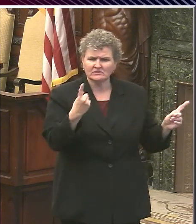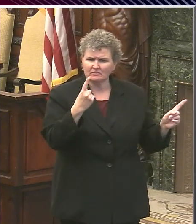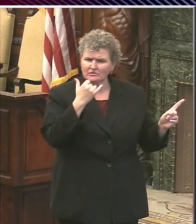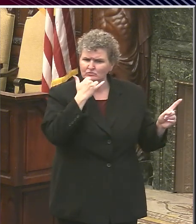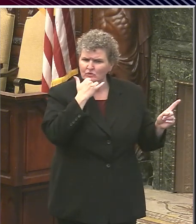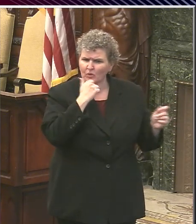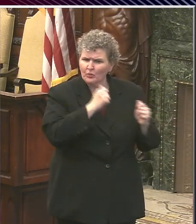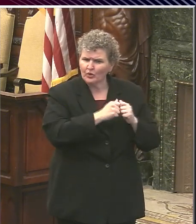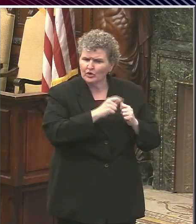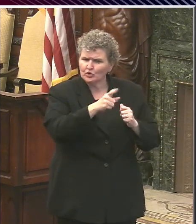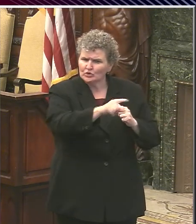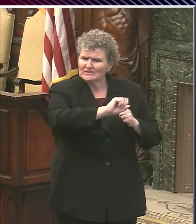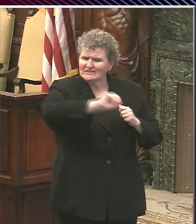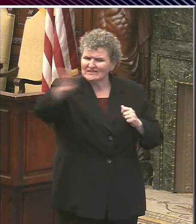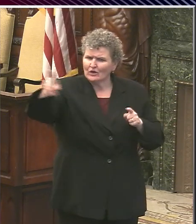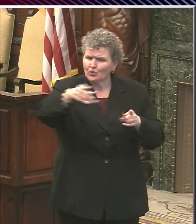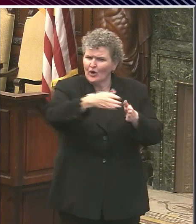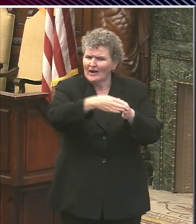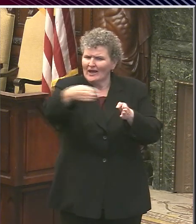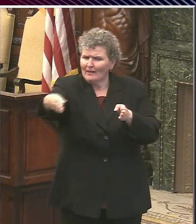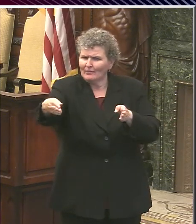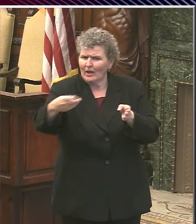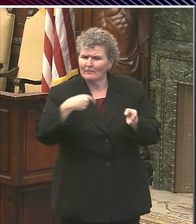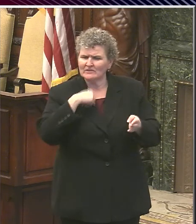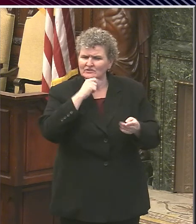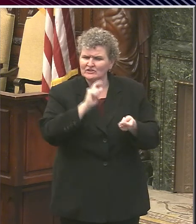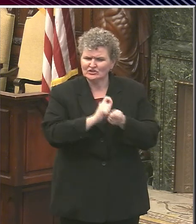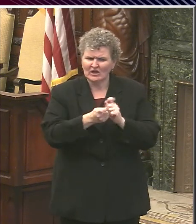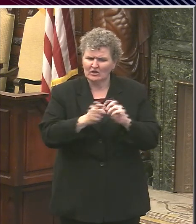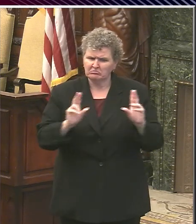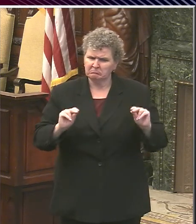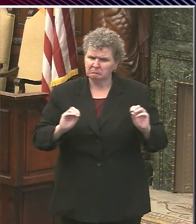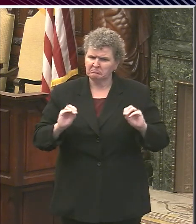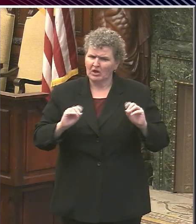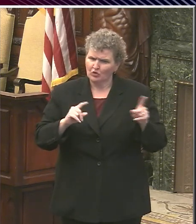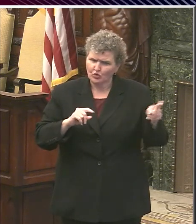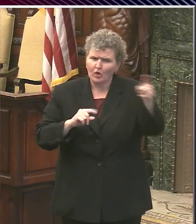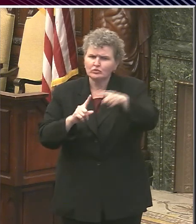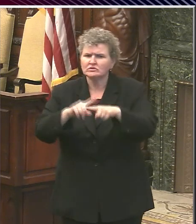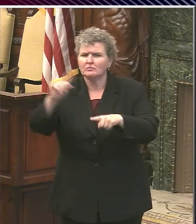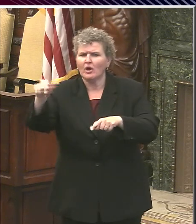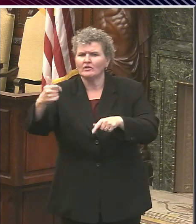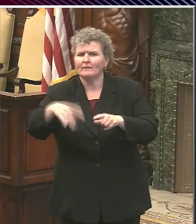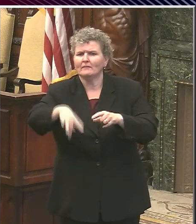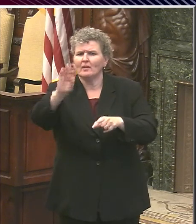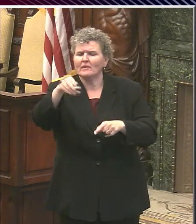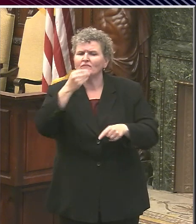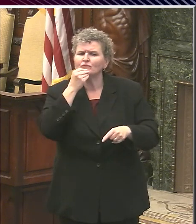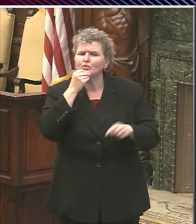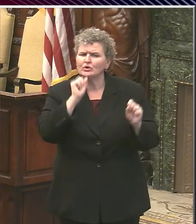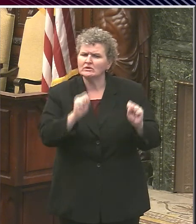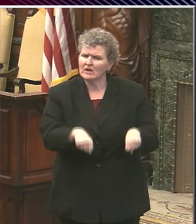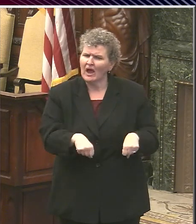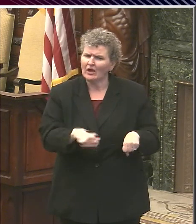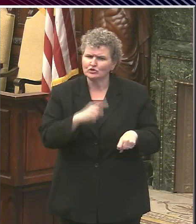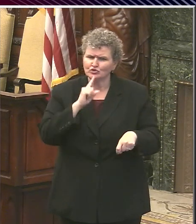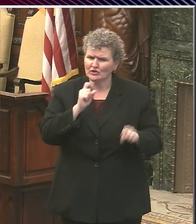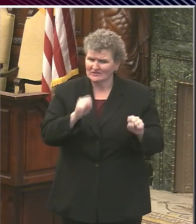neighbor. I'm not sure that changed or not. You can send a neighbor or someone else to pick up the food. Is that true still,